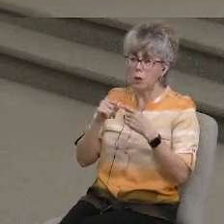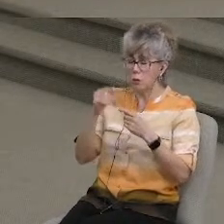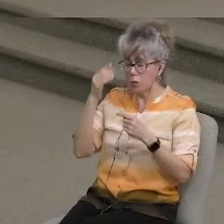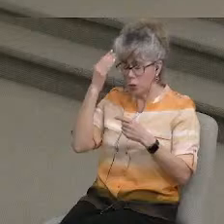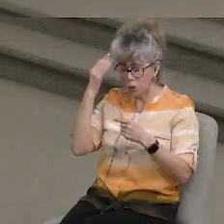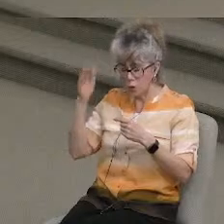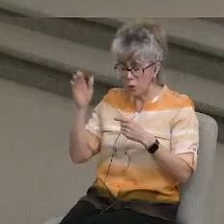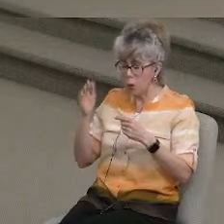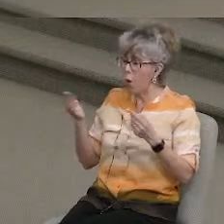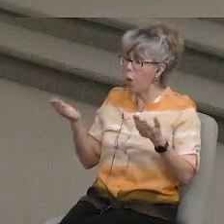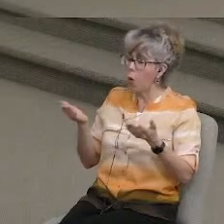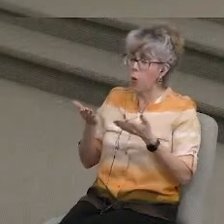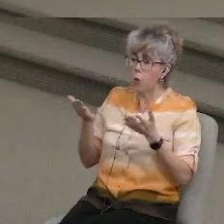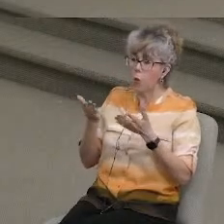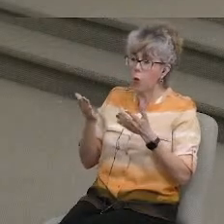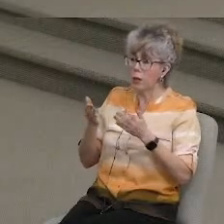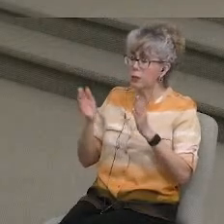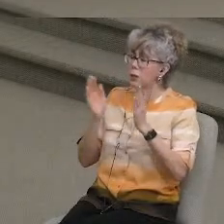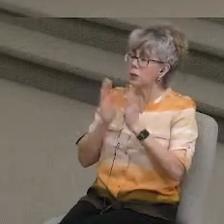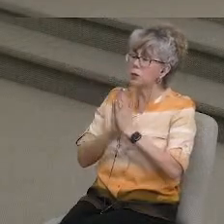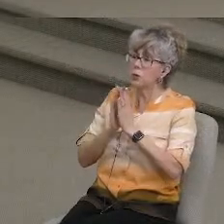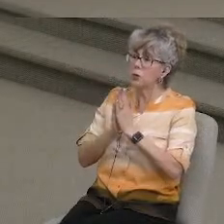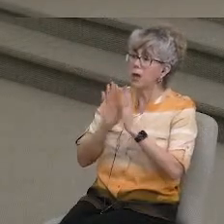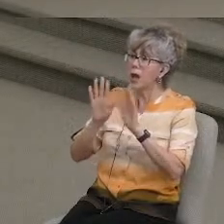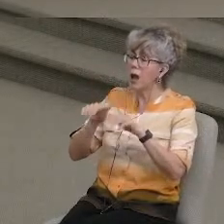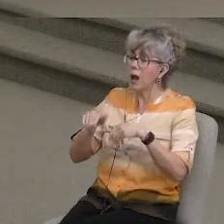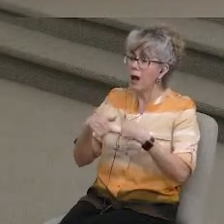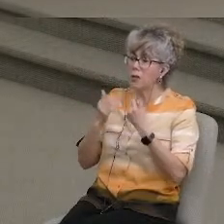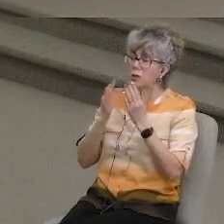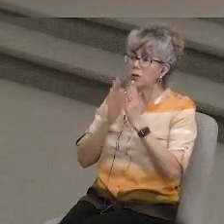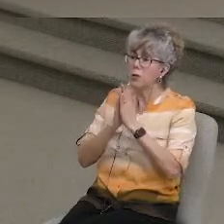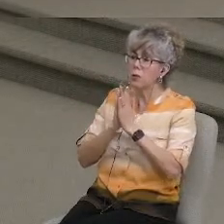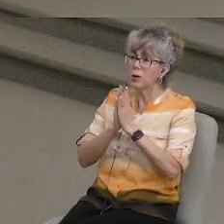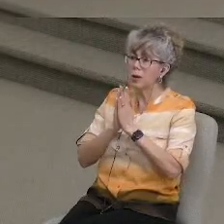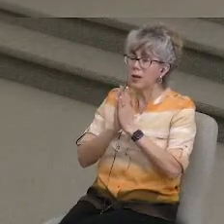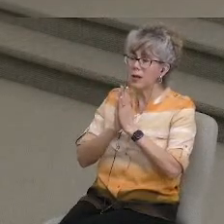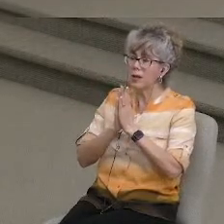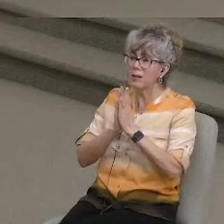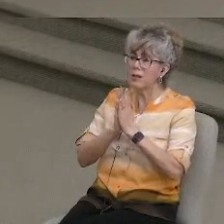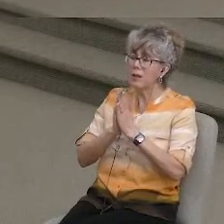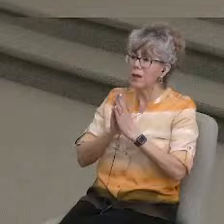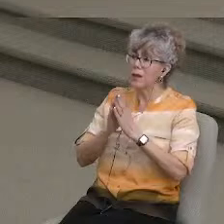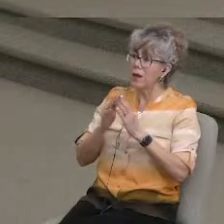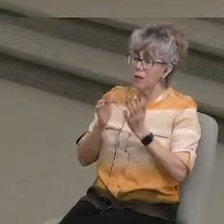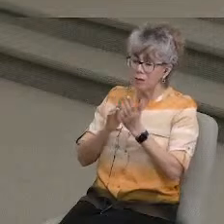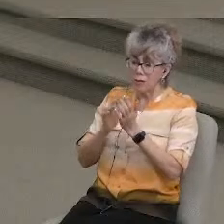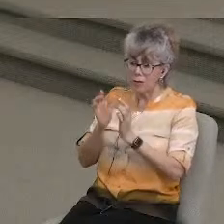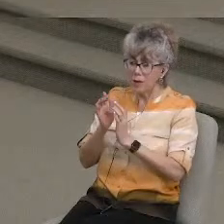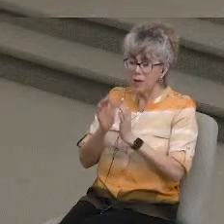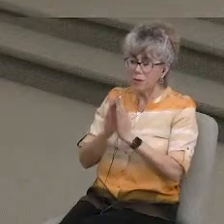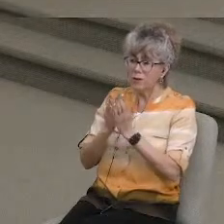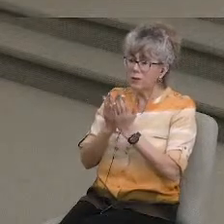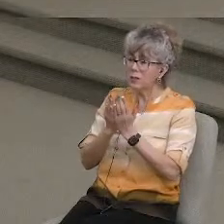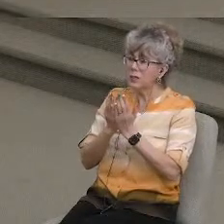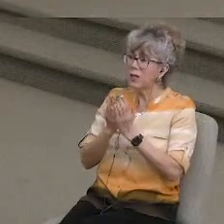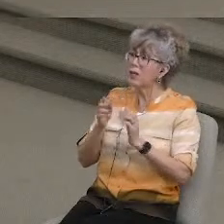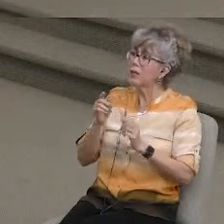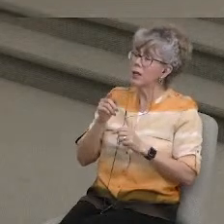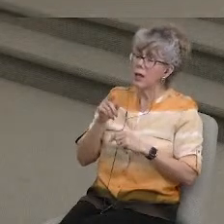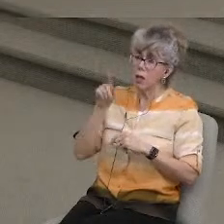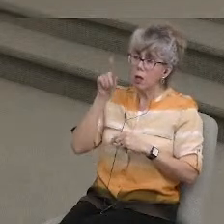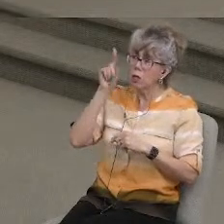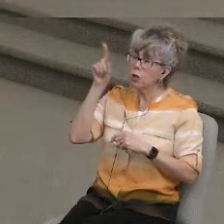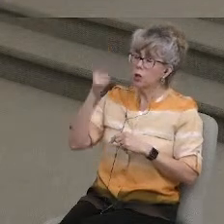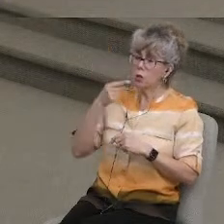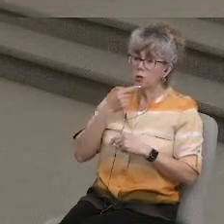Bible says the Spirit that is in you tells the Father exactly what's on your heart, exactly what's on your mind, exactly